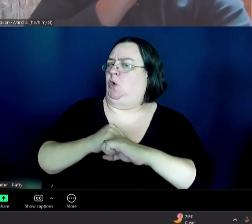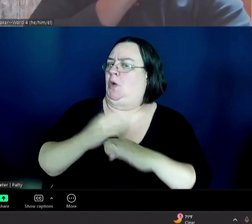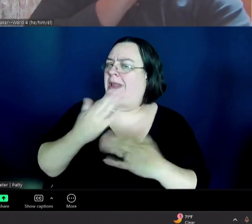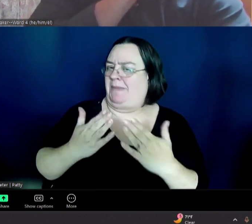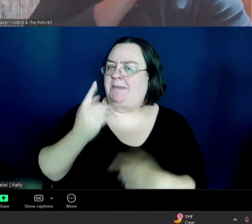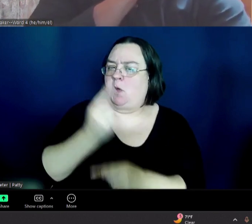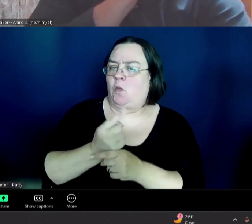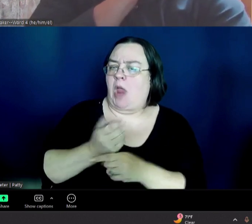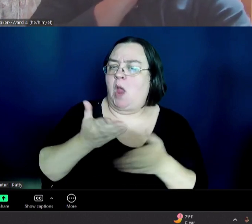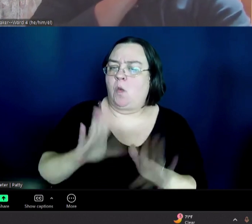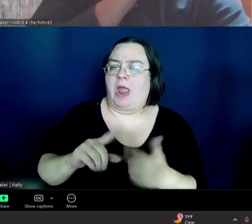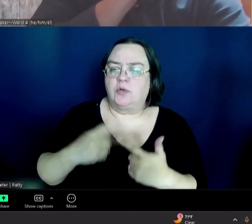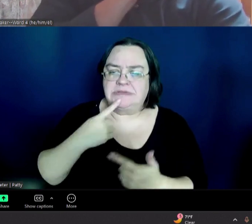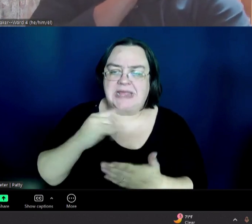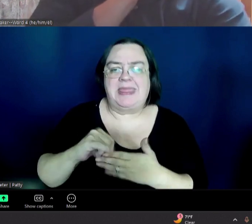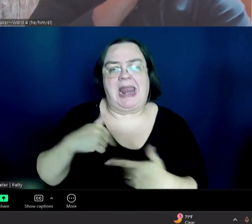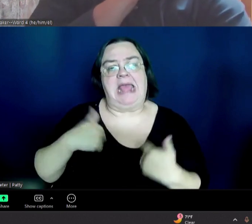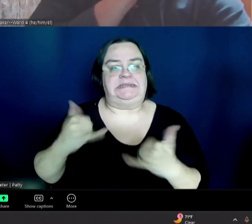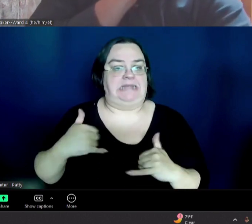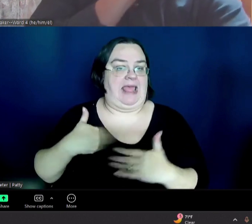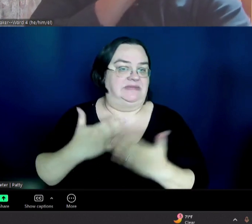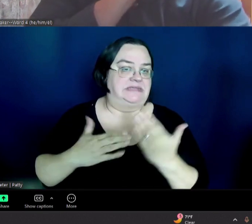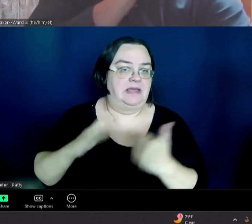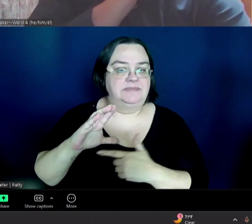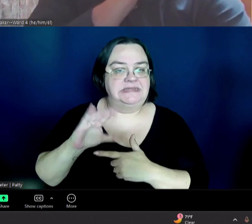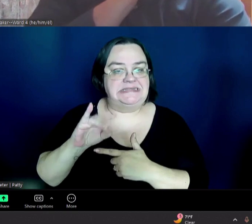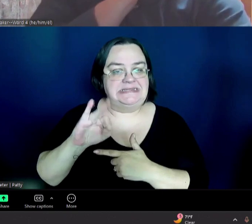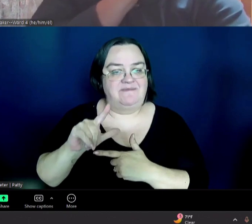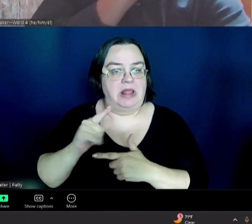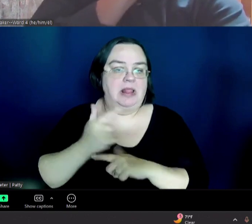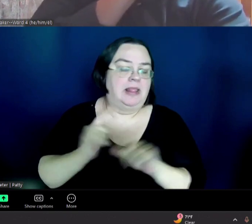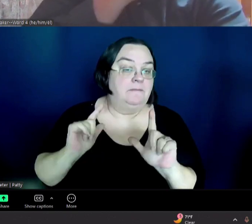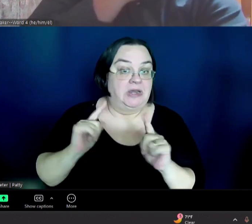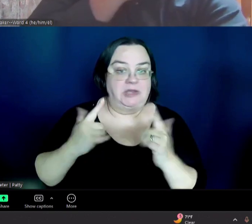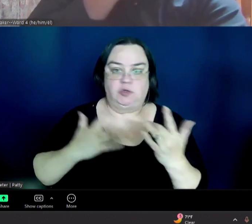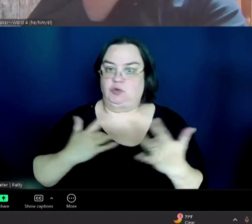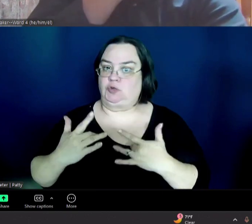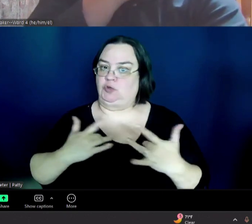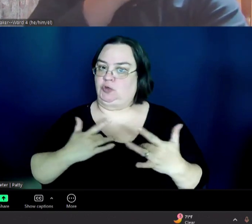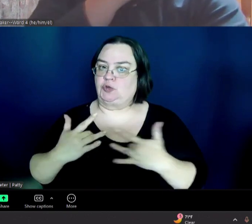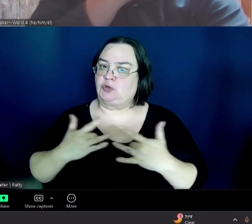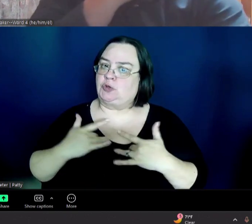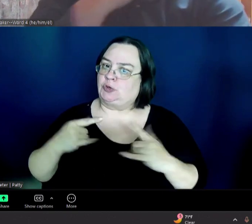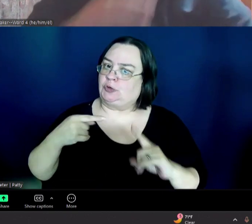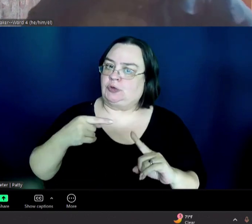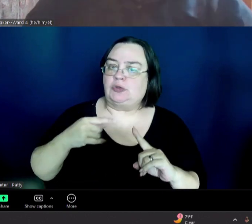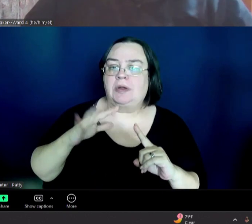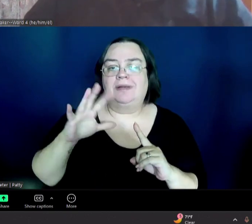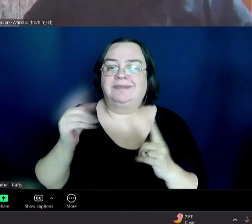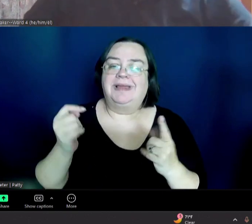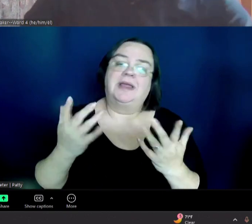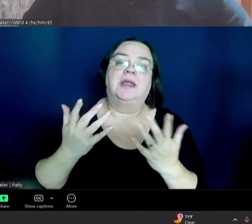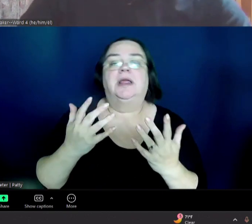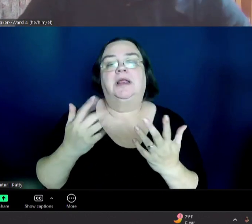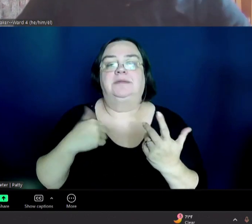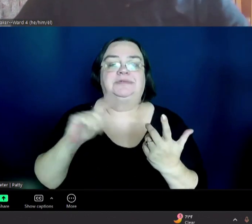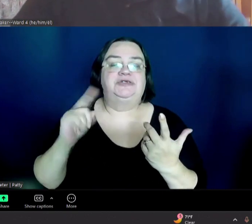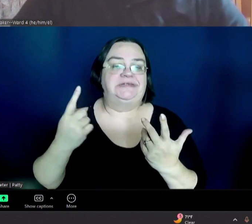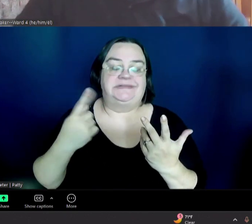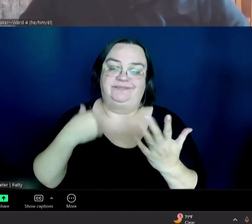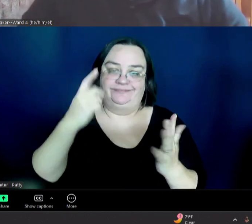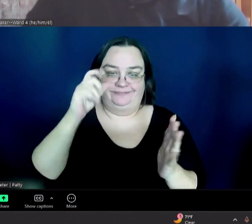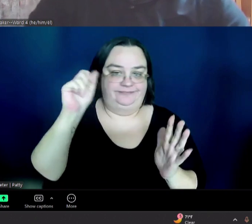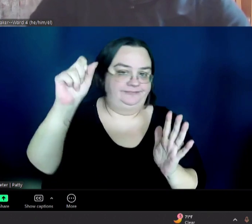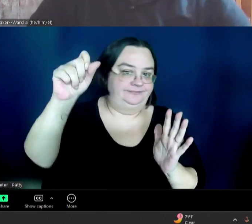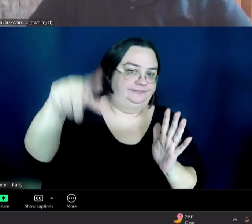I still have some civil liberties concerns, but so I'll just put that out there, and I